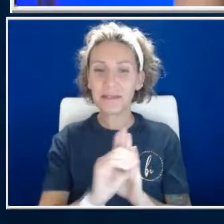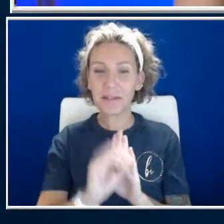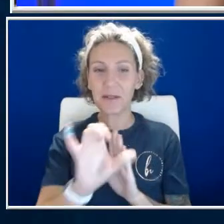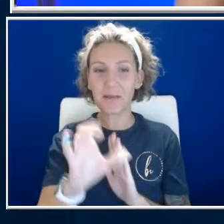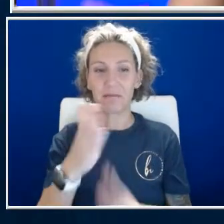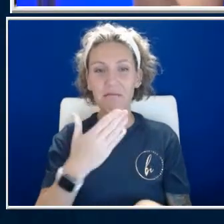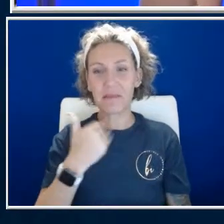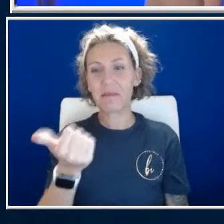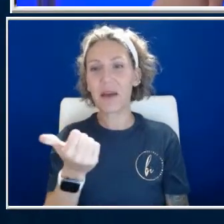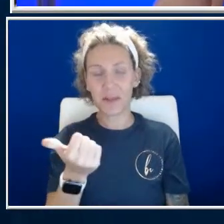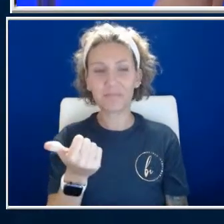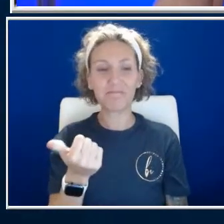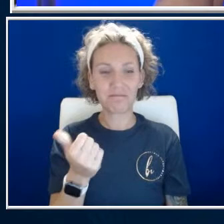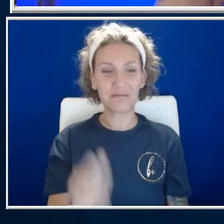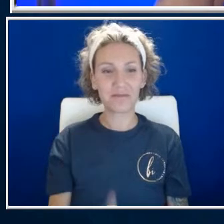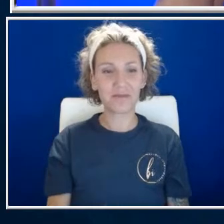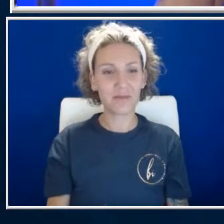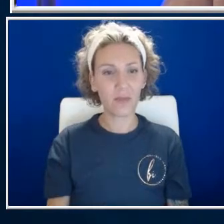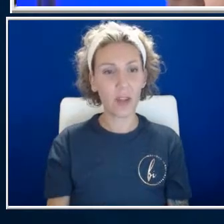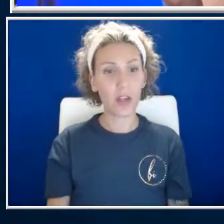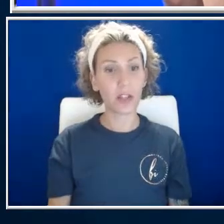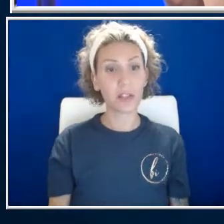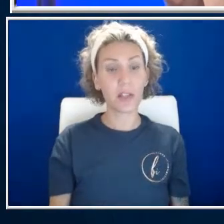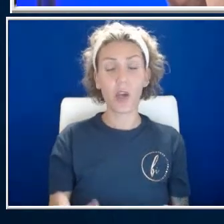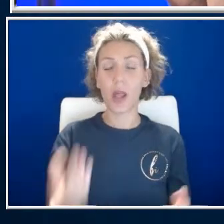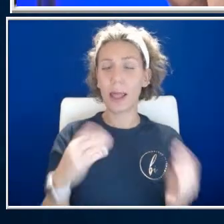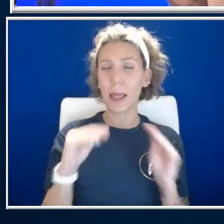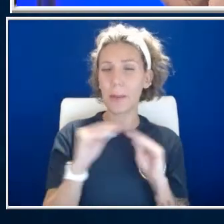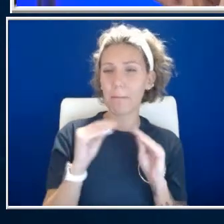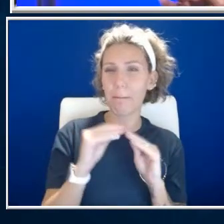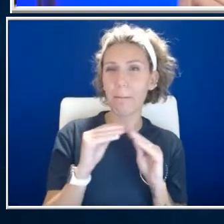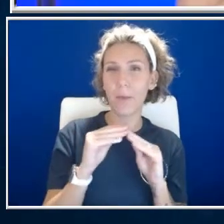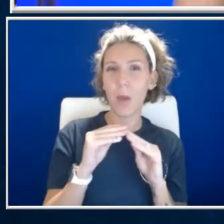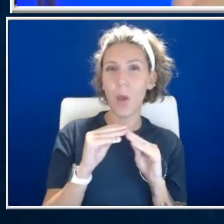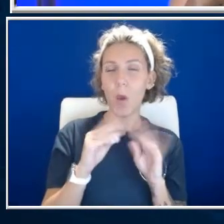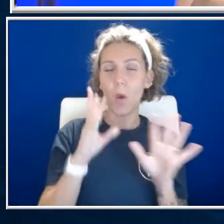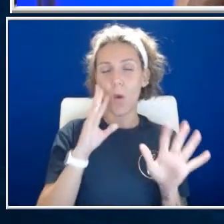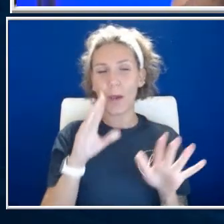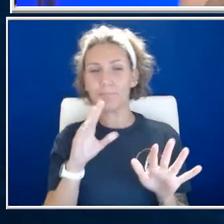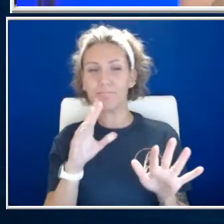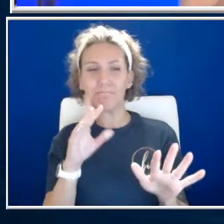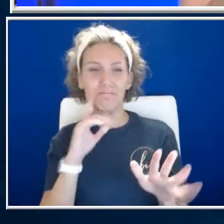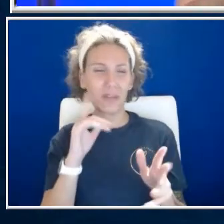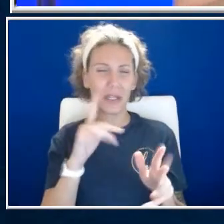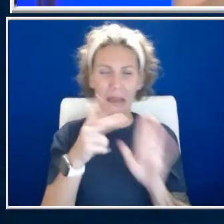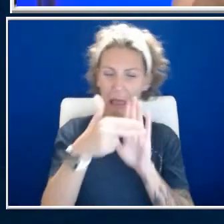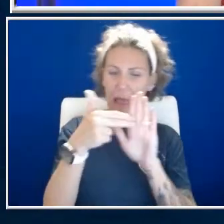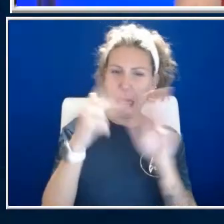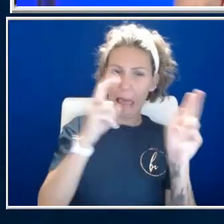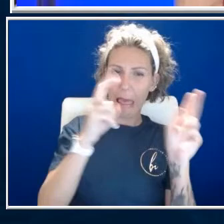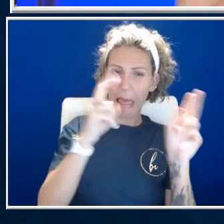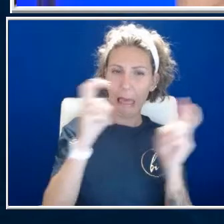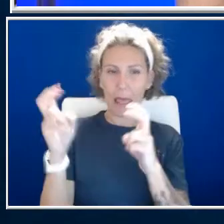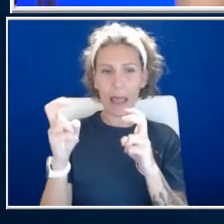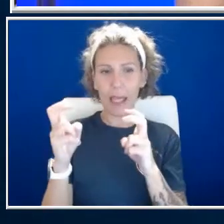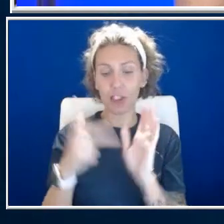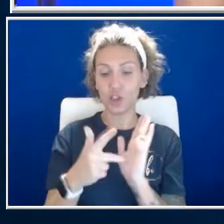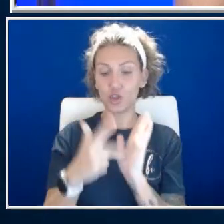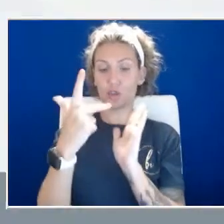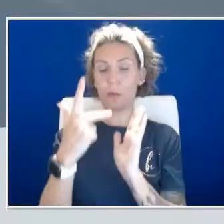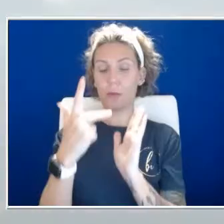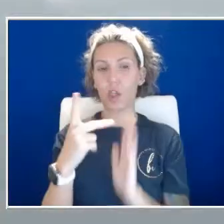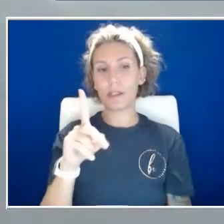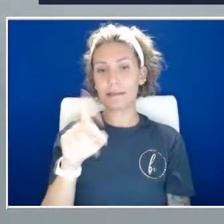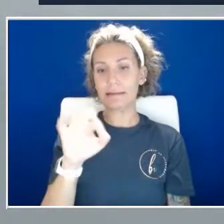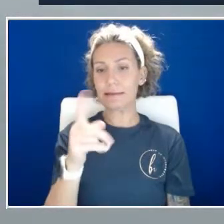right. Yeah. Feeling a little bit of deja vu with a few headlines that we've been seeing about this so-called triple-demic. We talked about that last year. The CDC